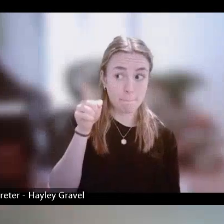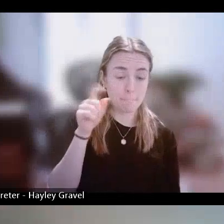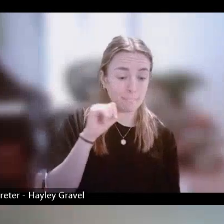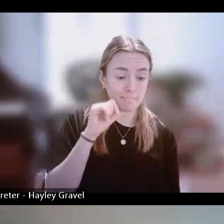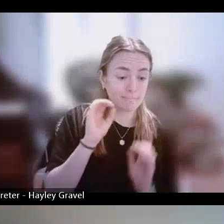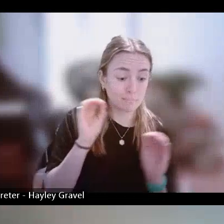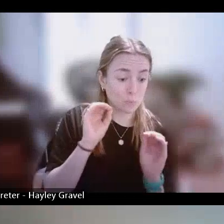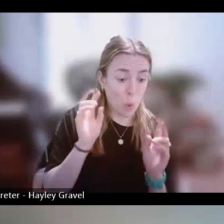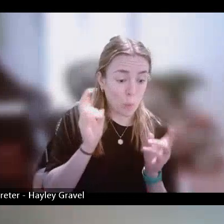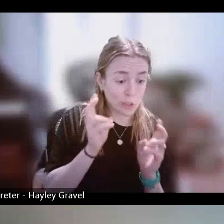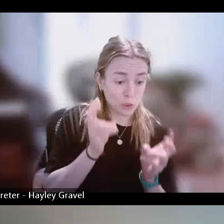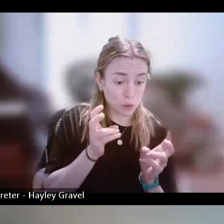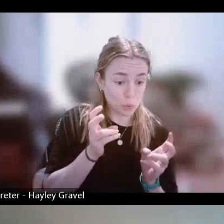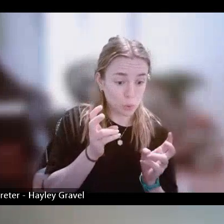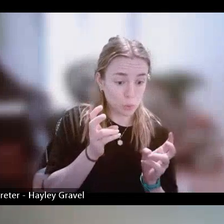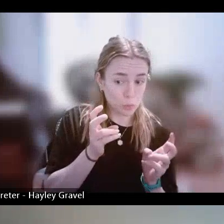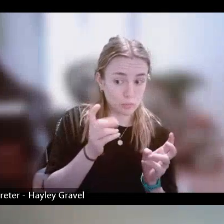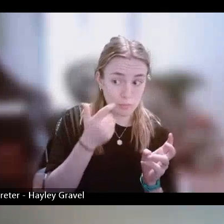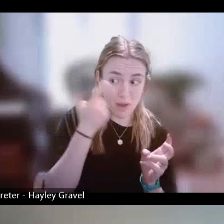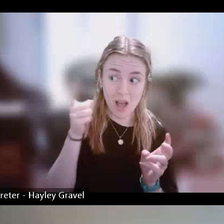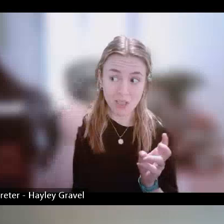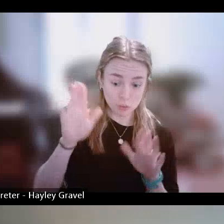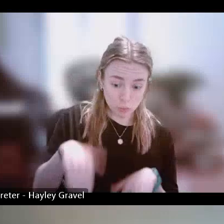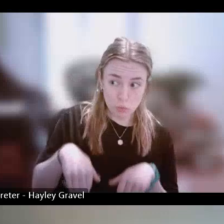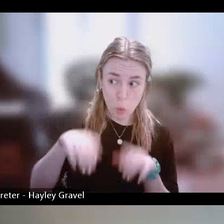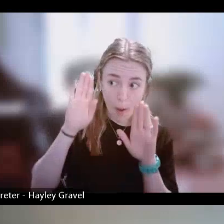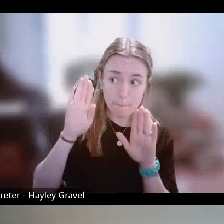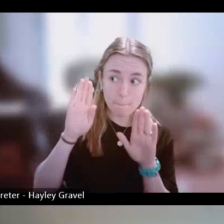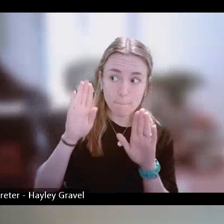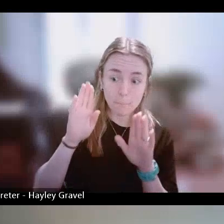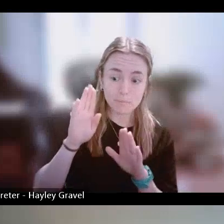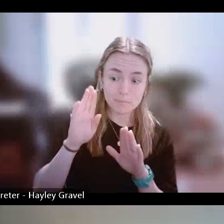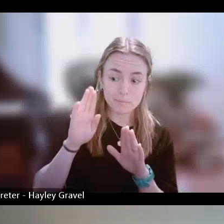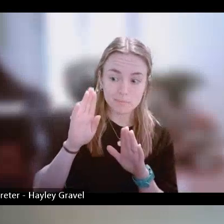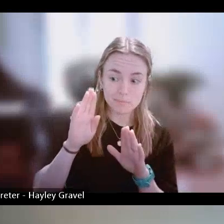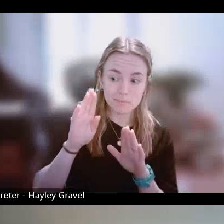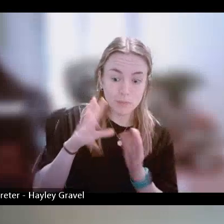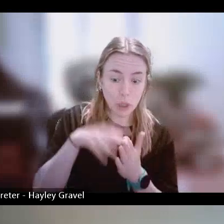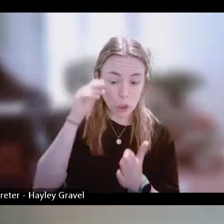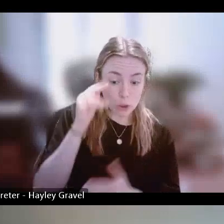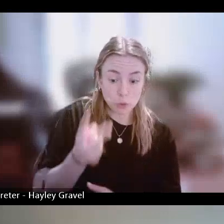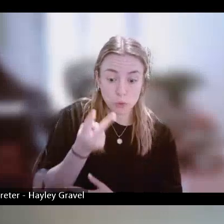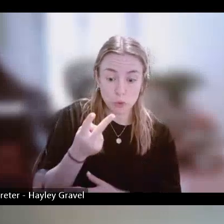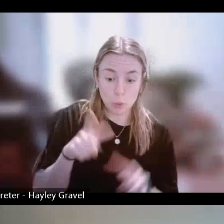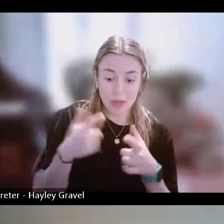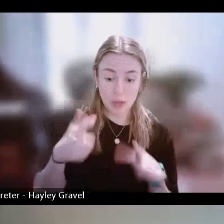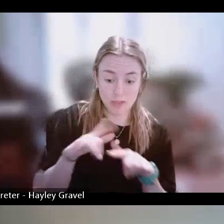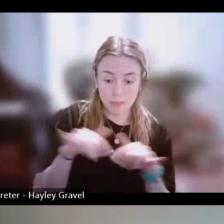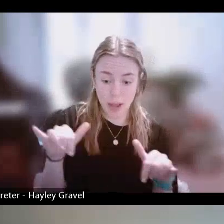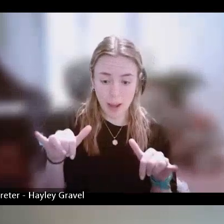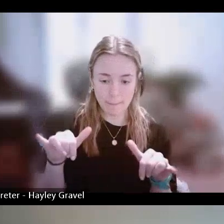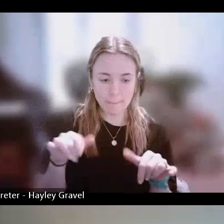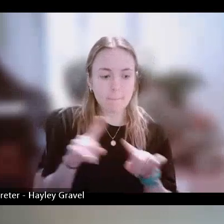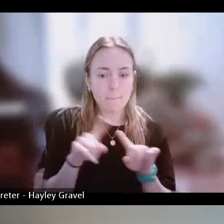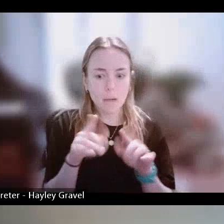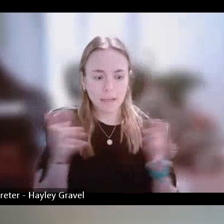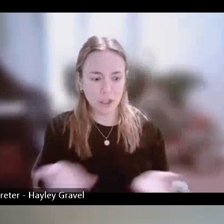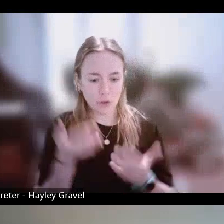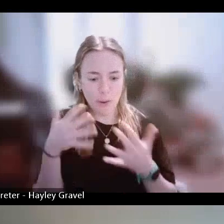issue. However, if you come to the Midwest, you come to other parts of our